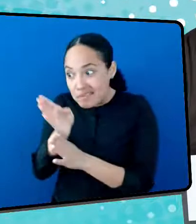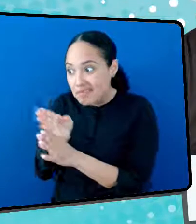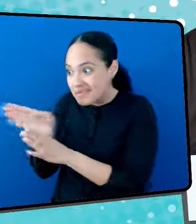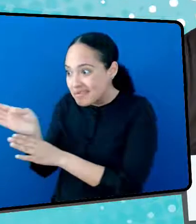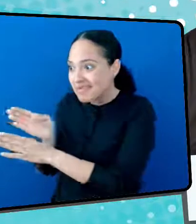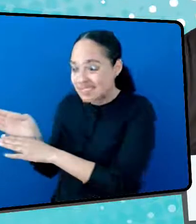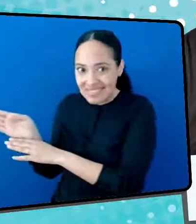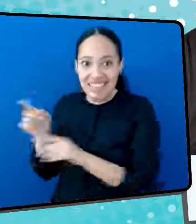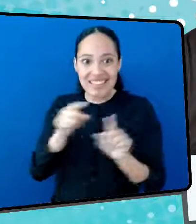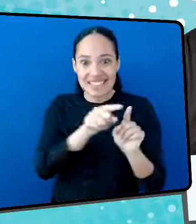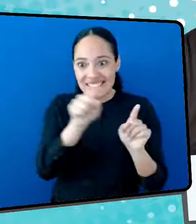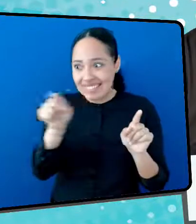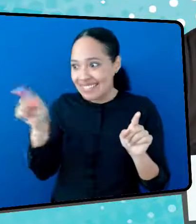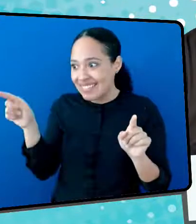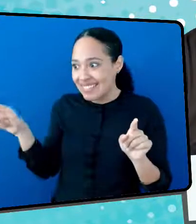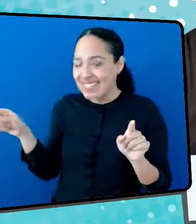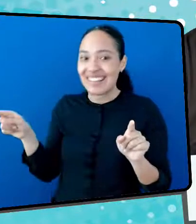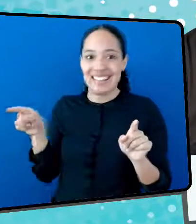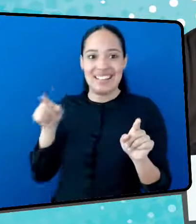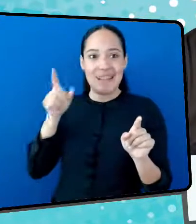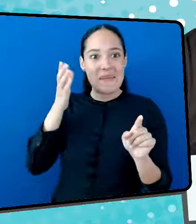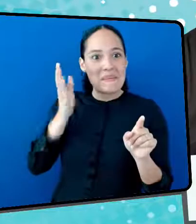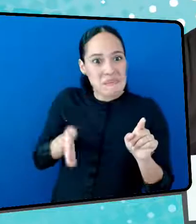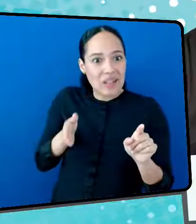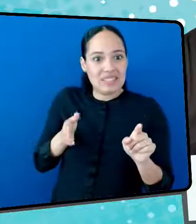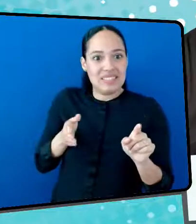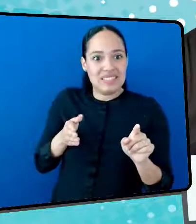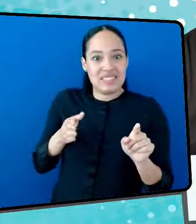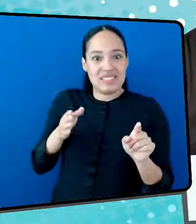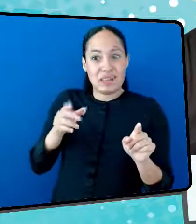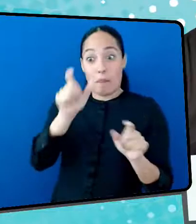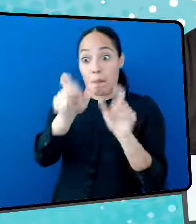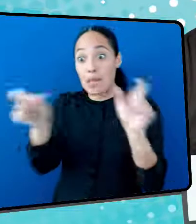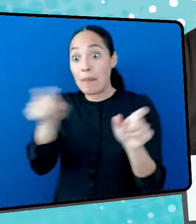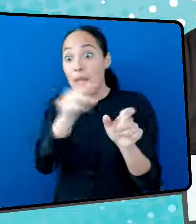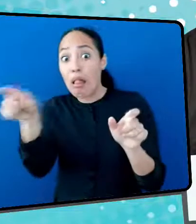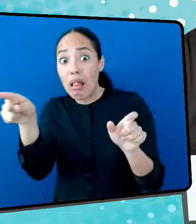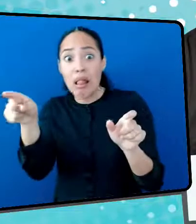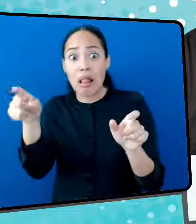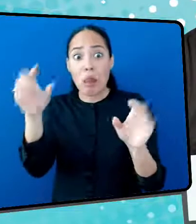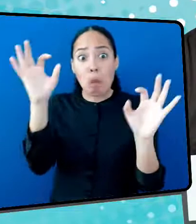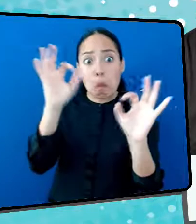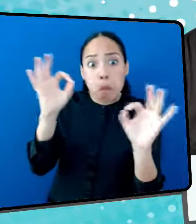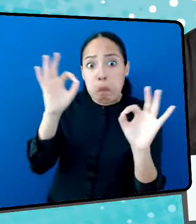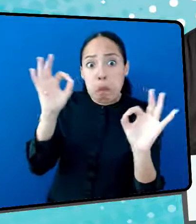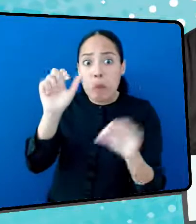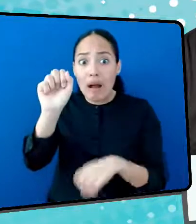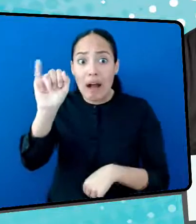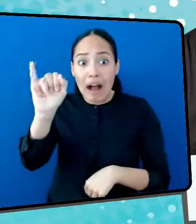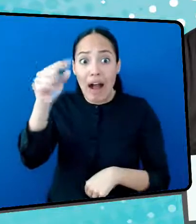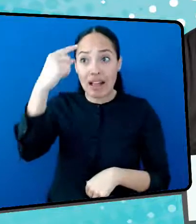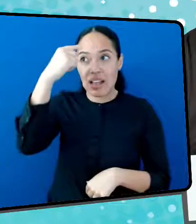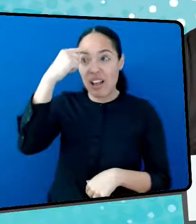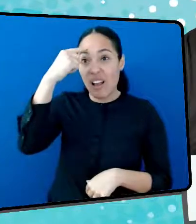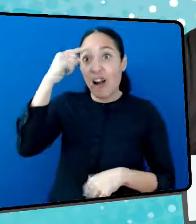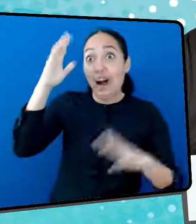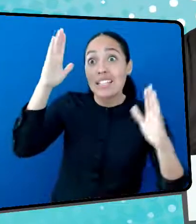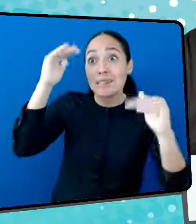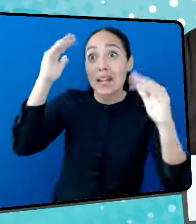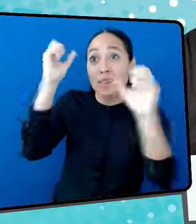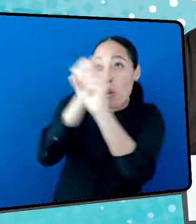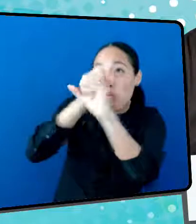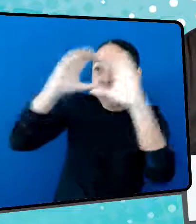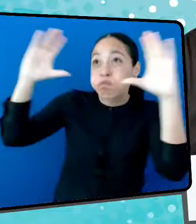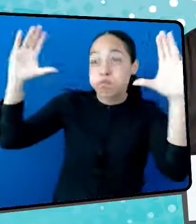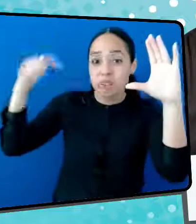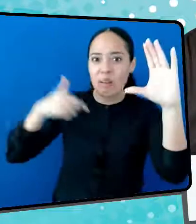that, all the way to this end of the spectrum as well. So thank you for sharing that, because I think that's useful for us to understand. It's not